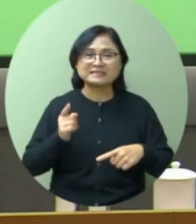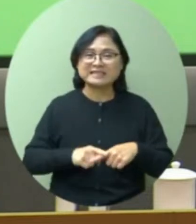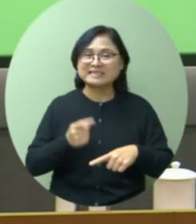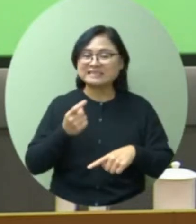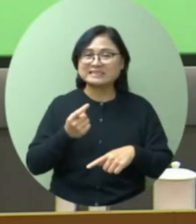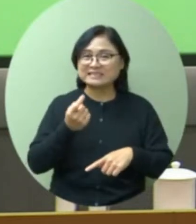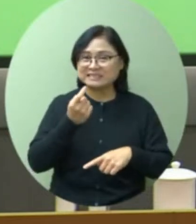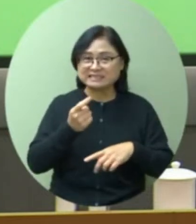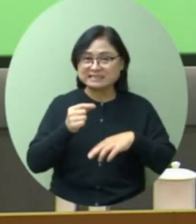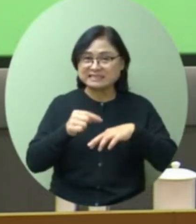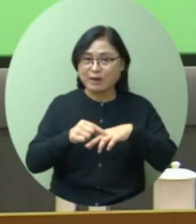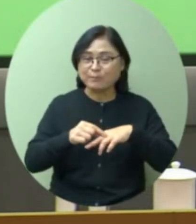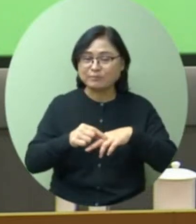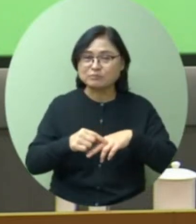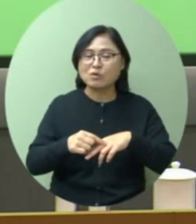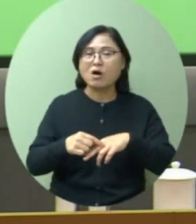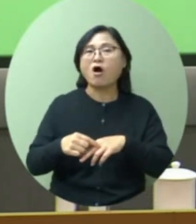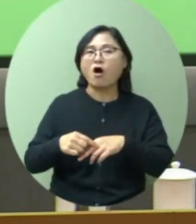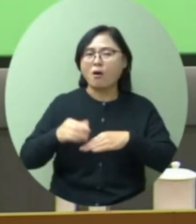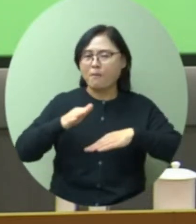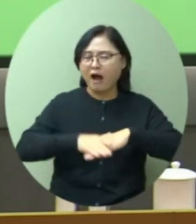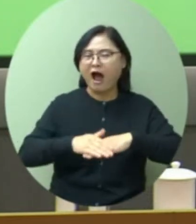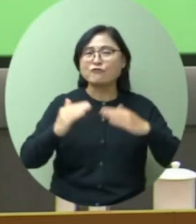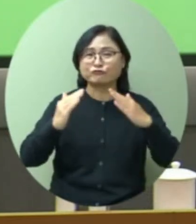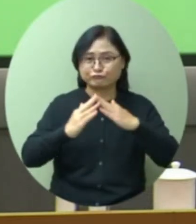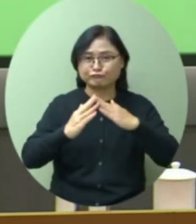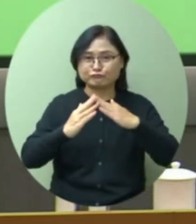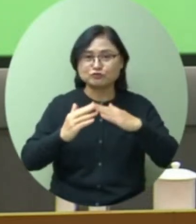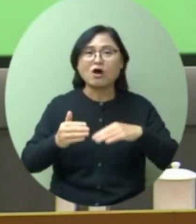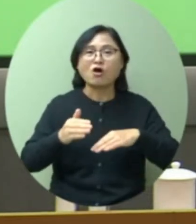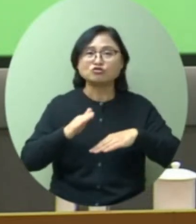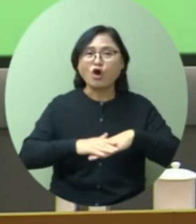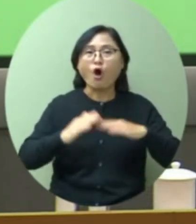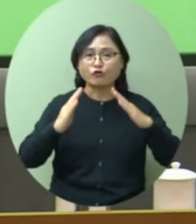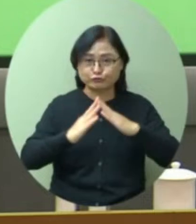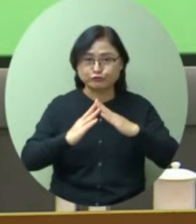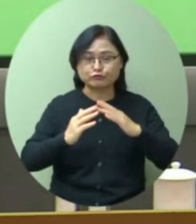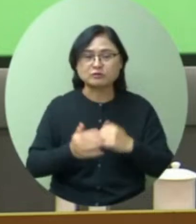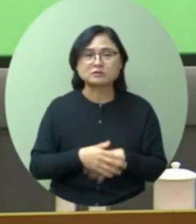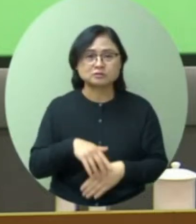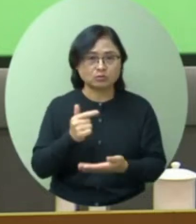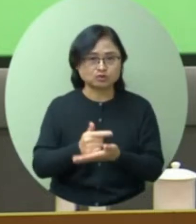Now, there's also a proposal about the storage of gold.